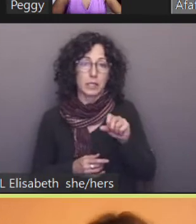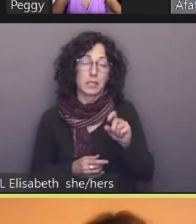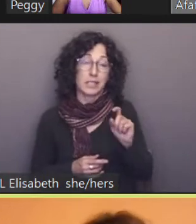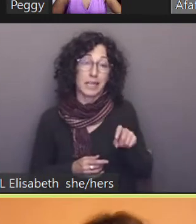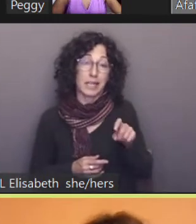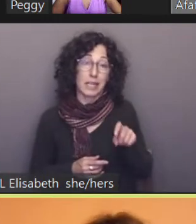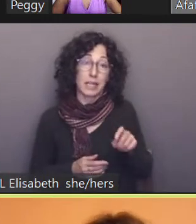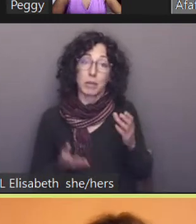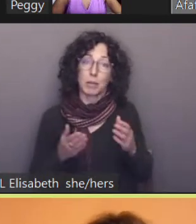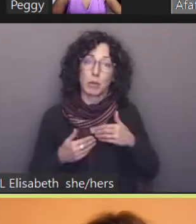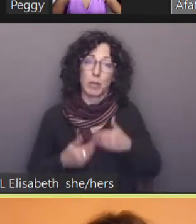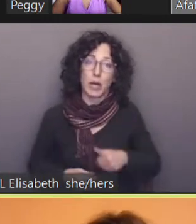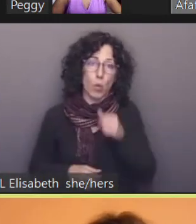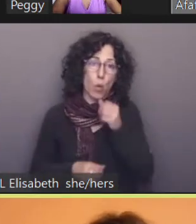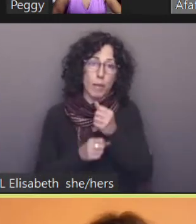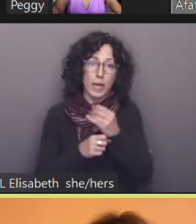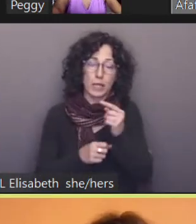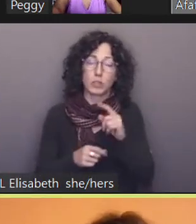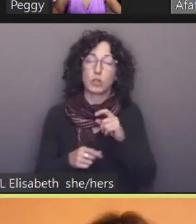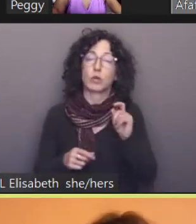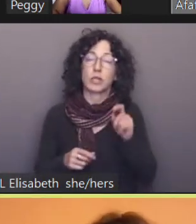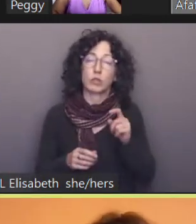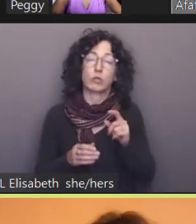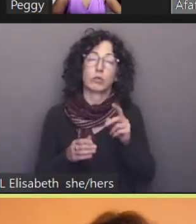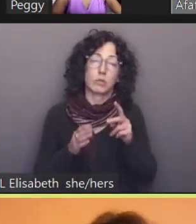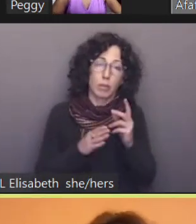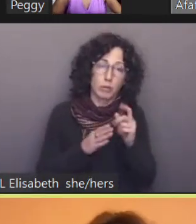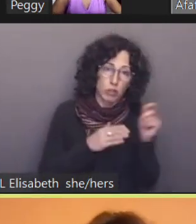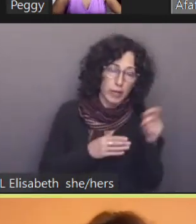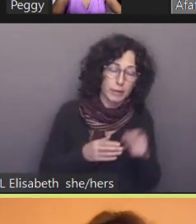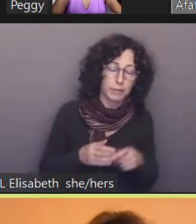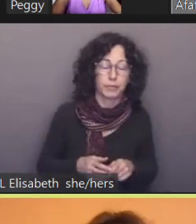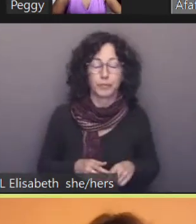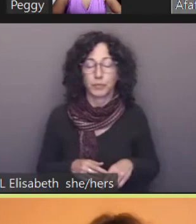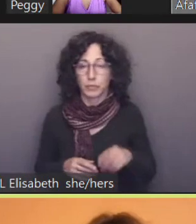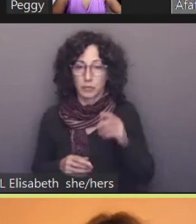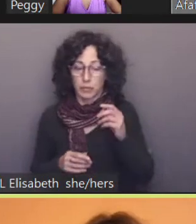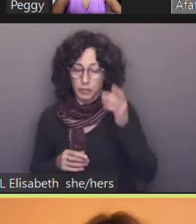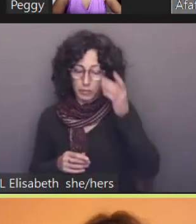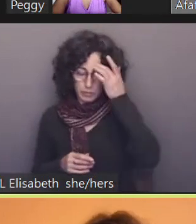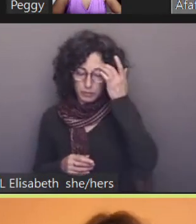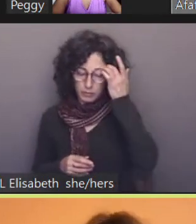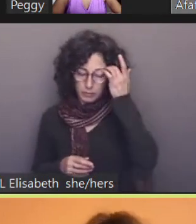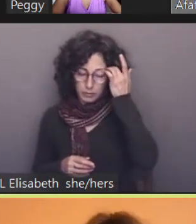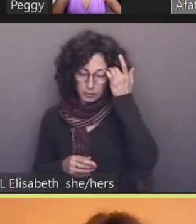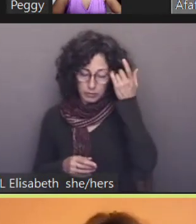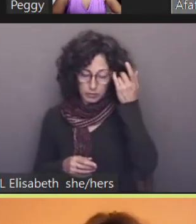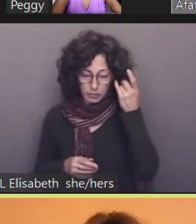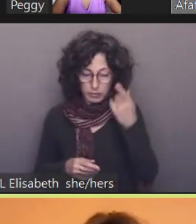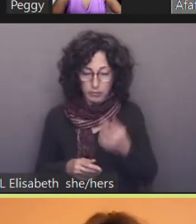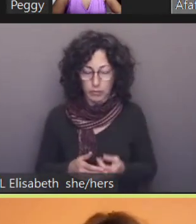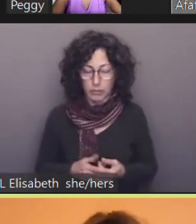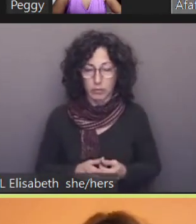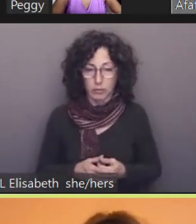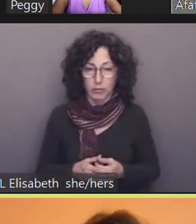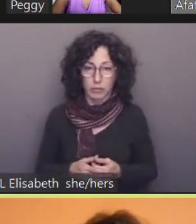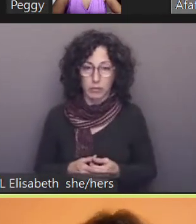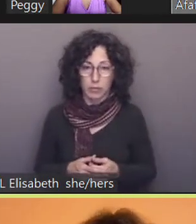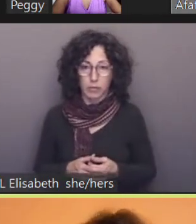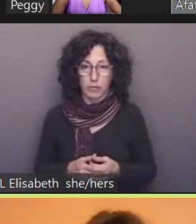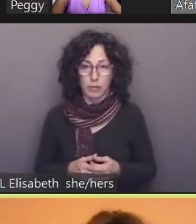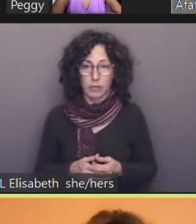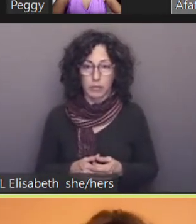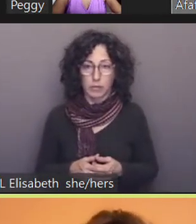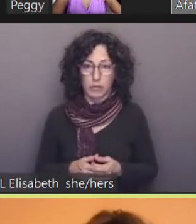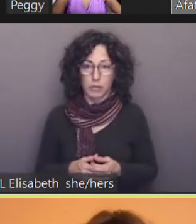Thank you. We have a follow-up question. What options are there for people who may not